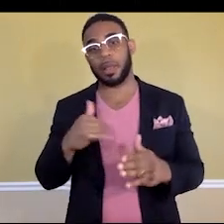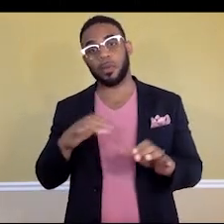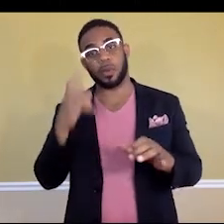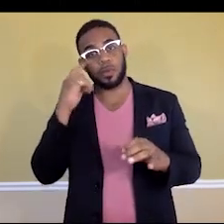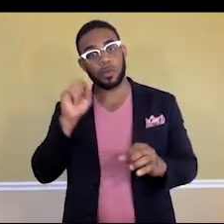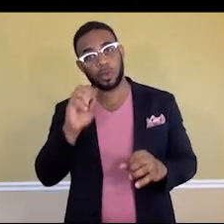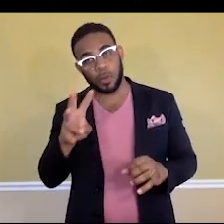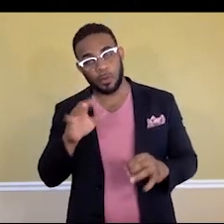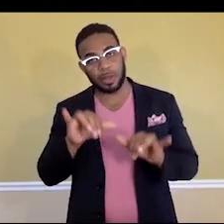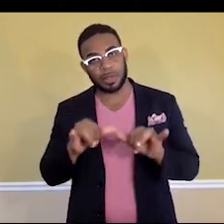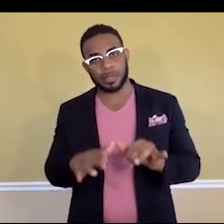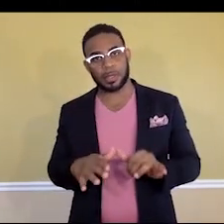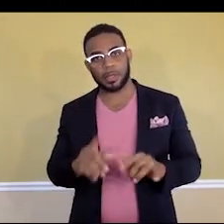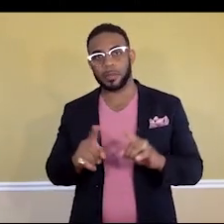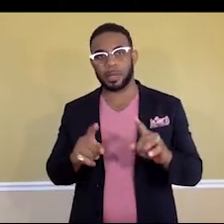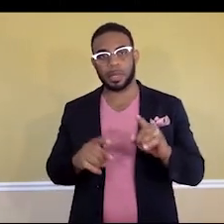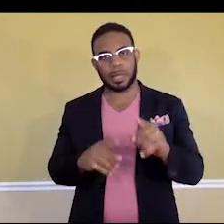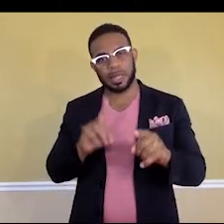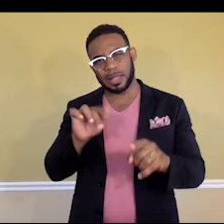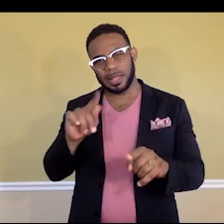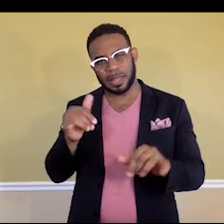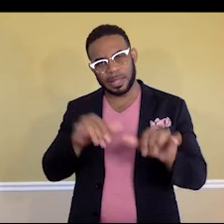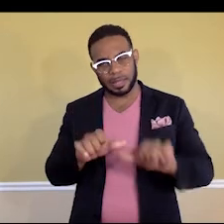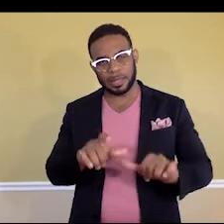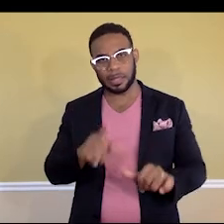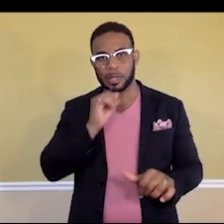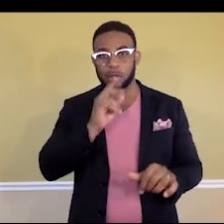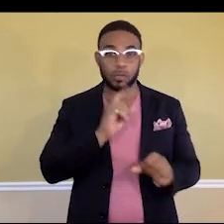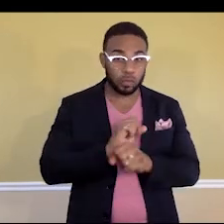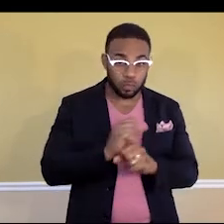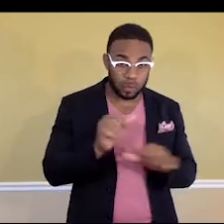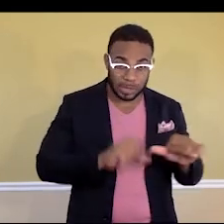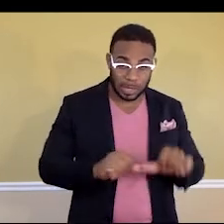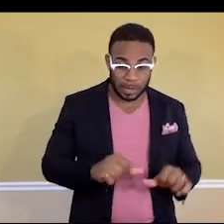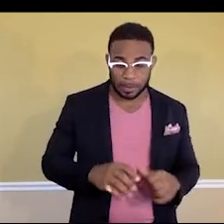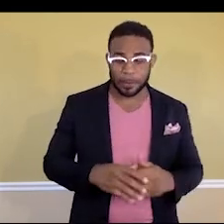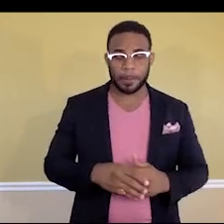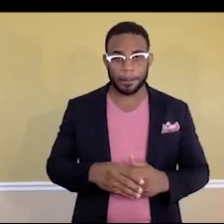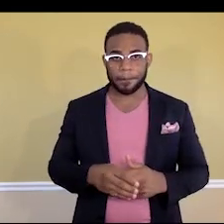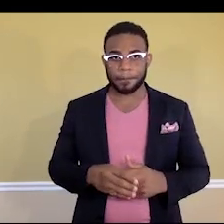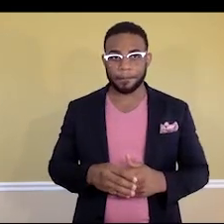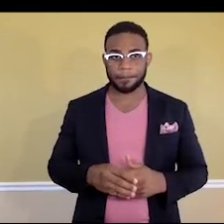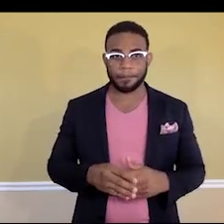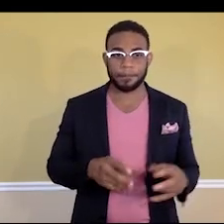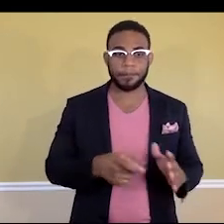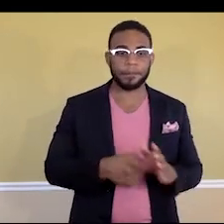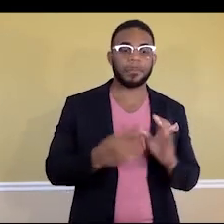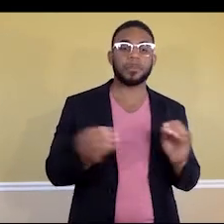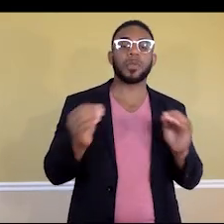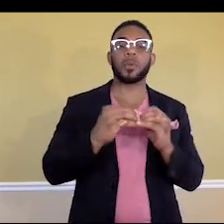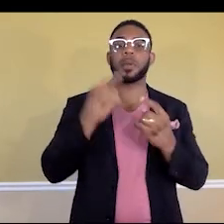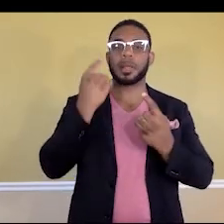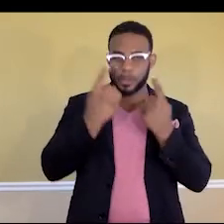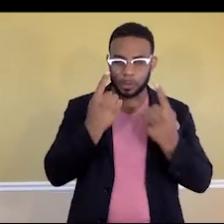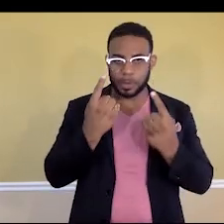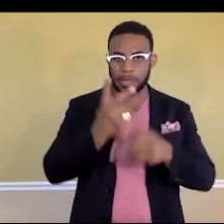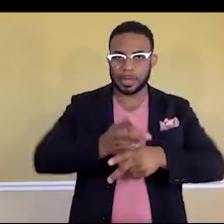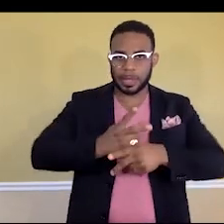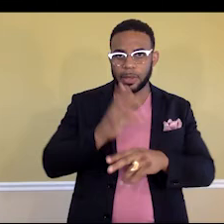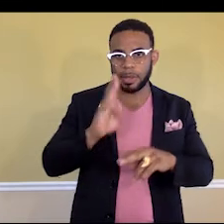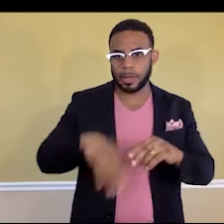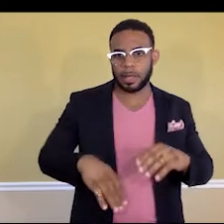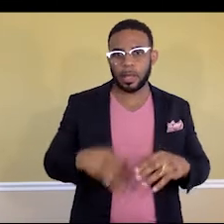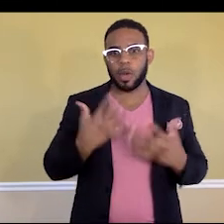for software engineering. But data science as a true science takes more consideration and care